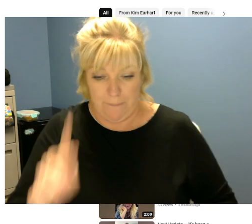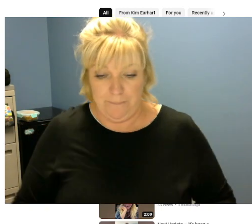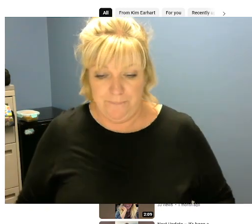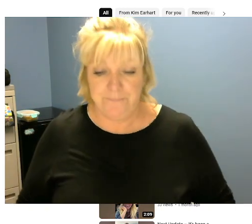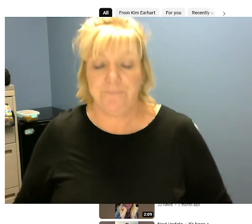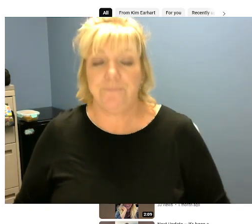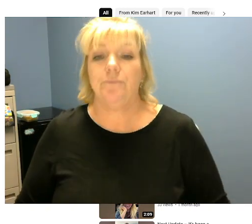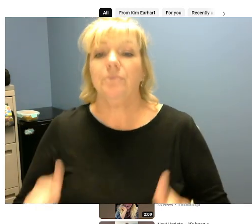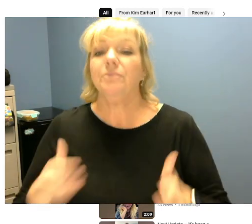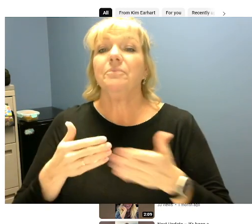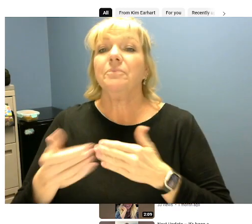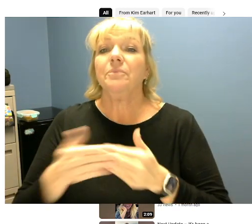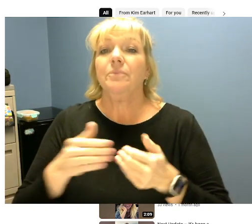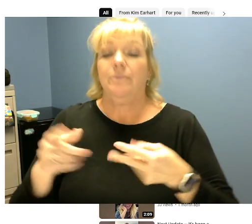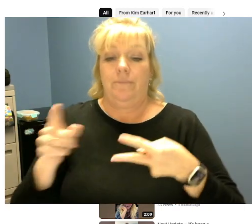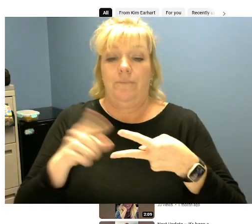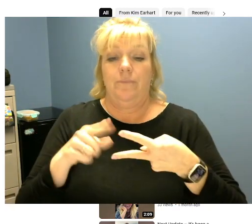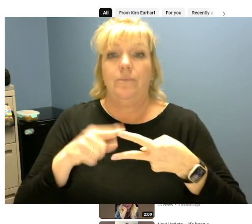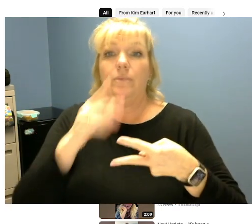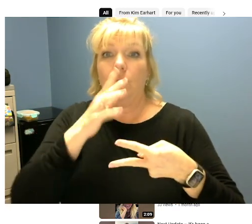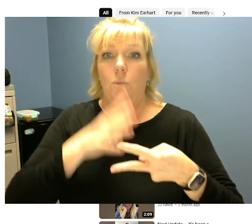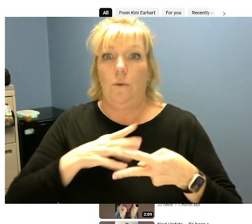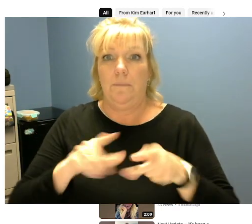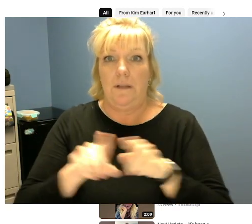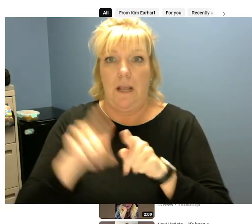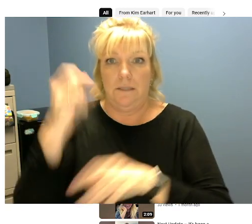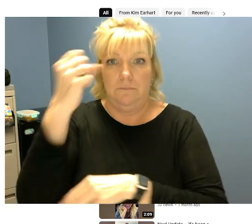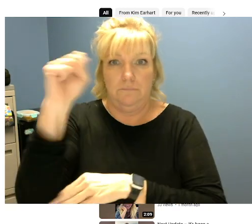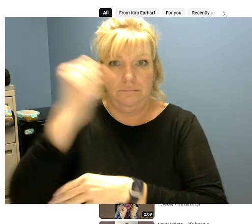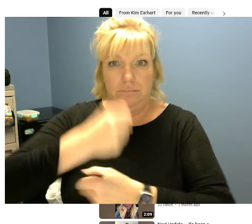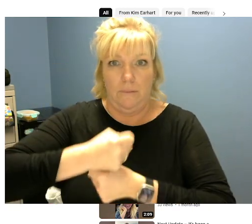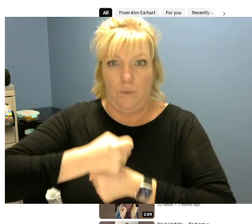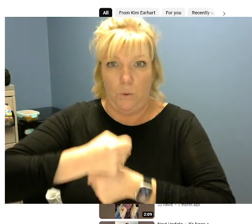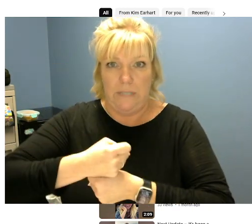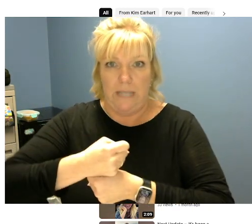first, women as protesters. I've got two examples for you.